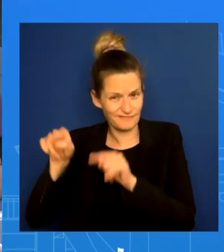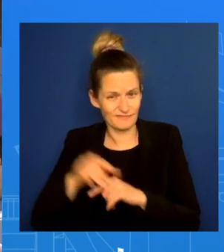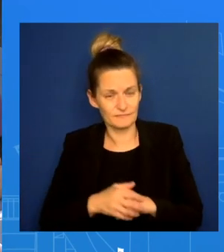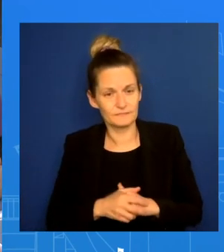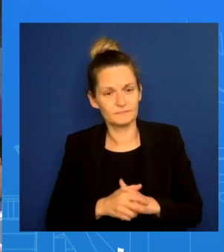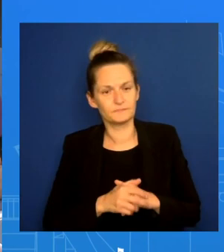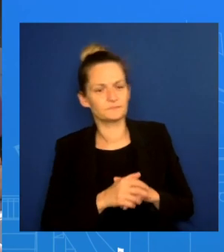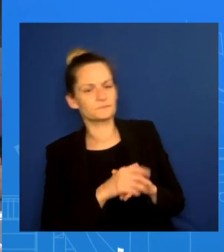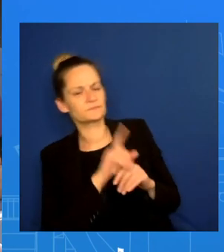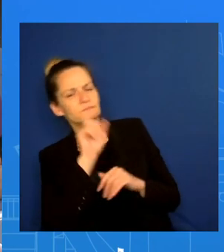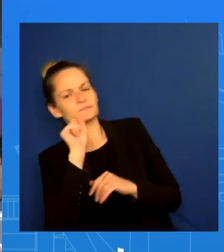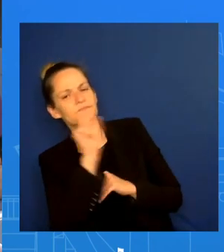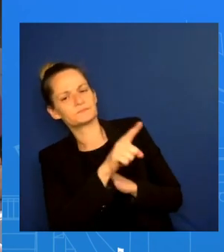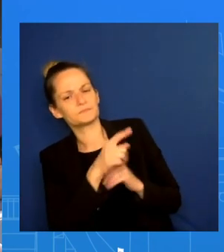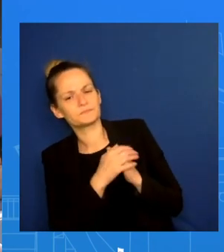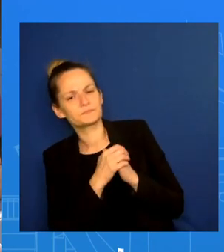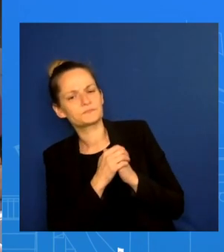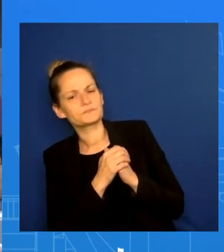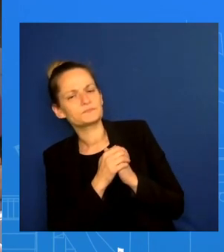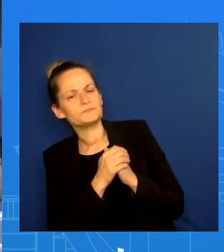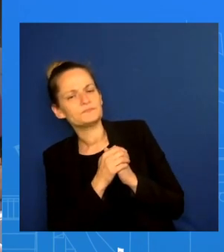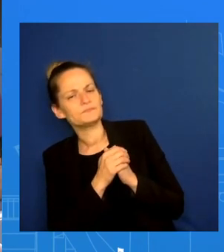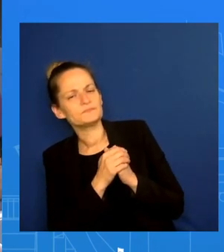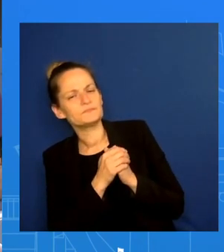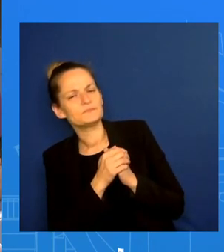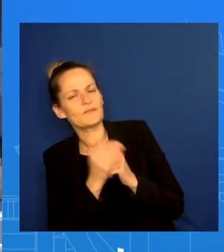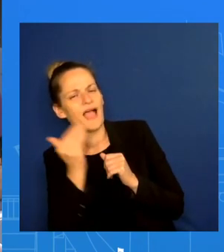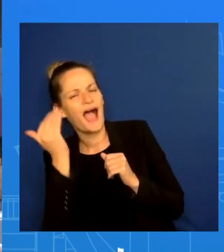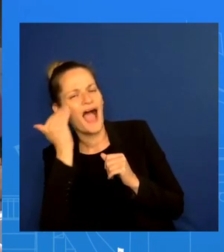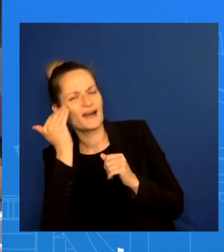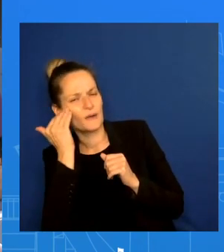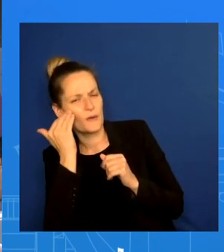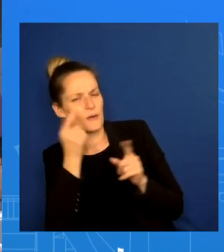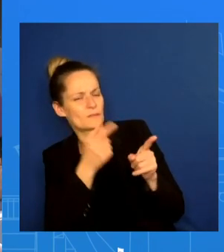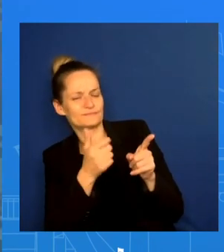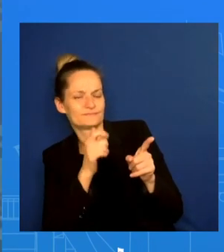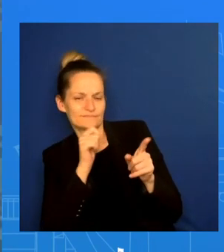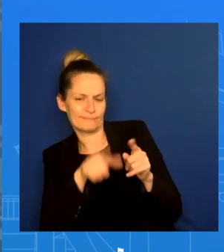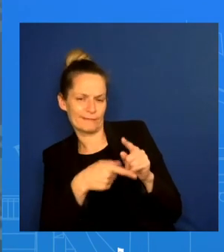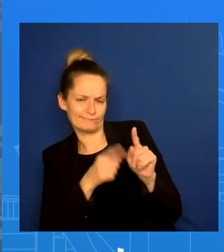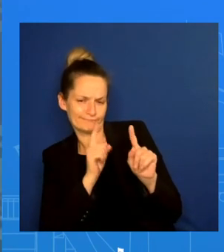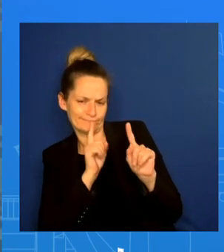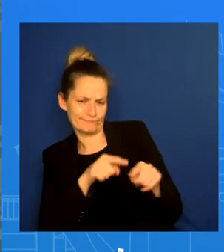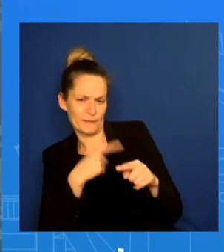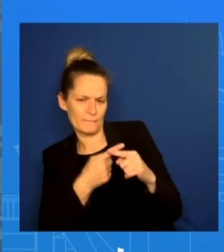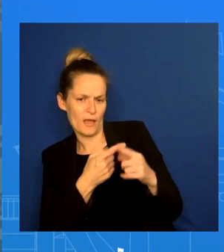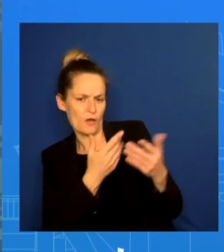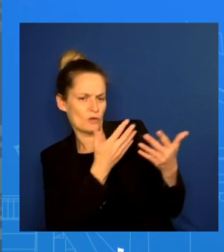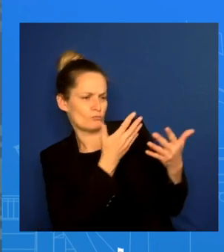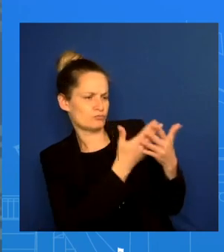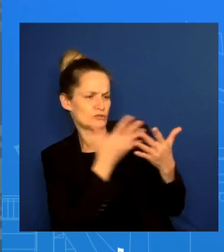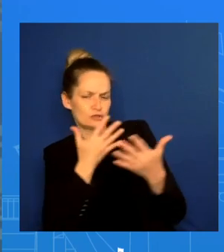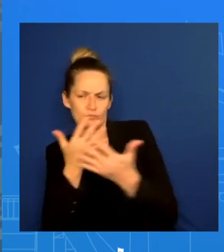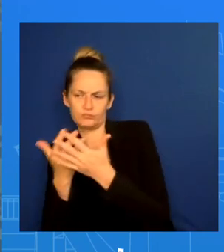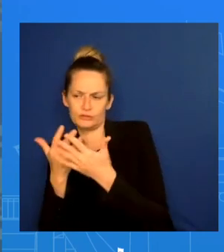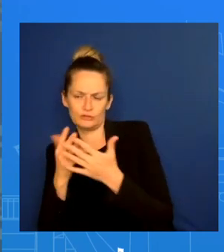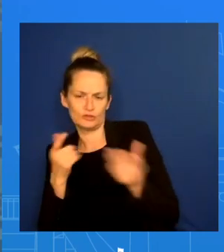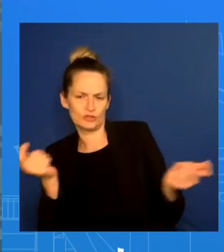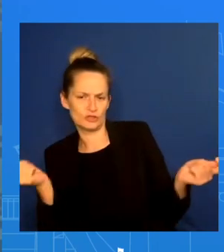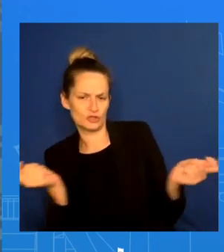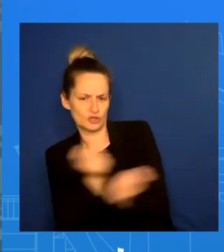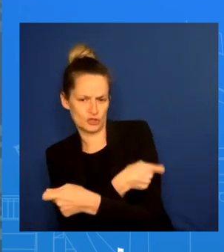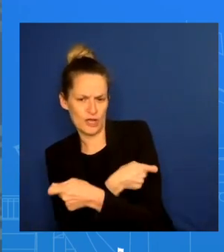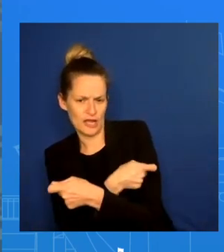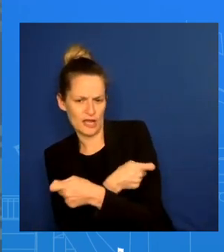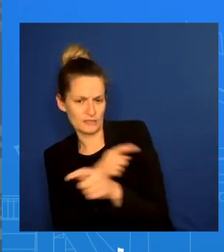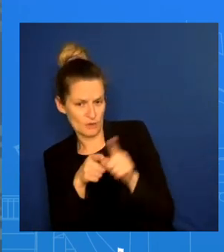of this, given that would involve a prisoner swap? So I can say this. Again, we're not going to give the details.